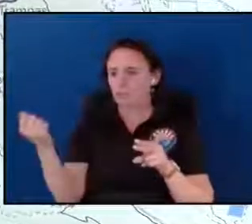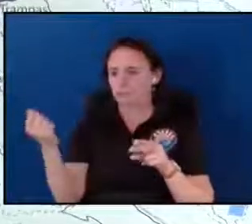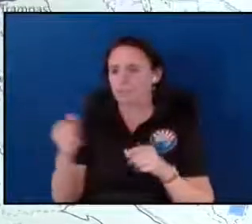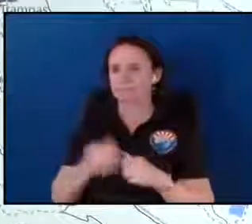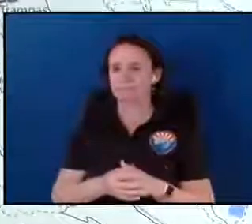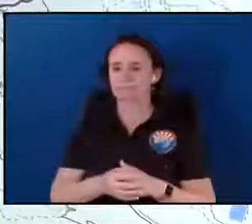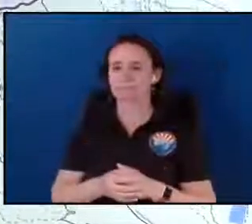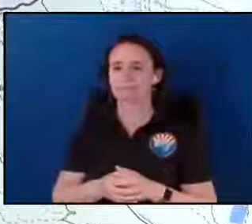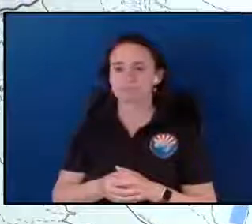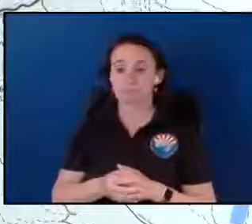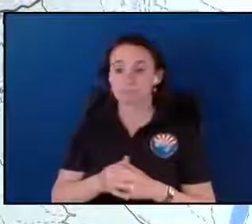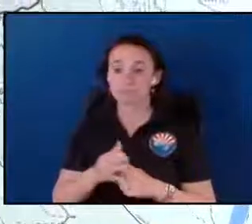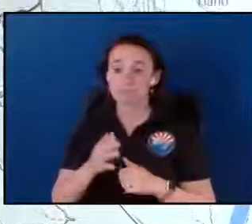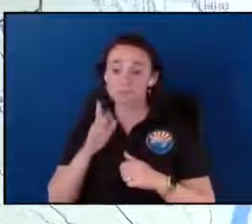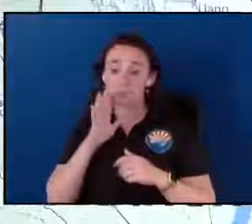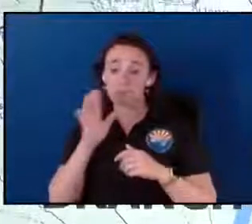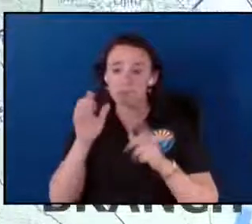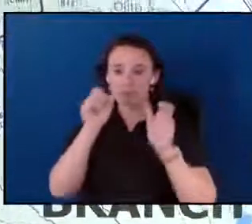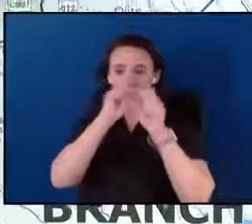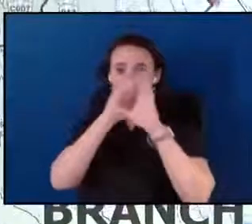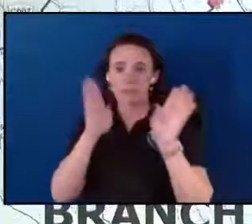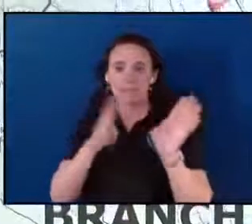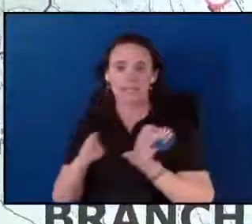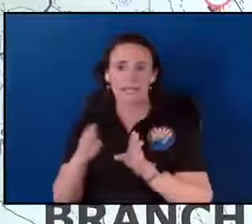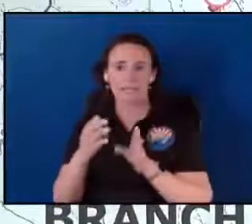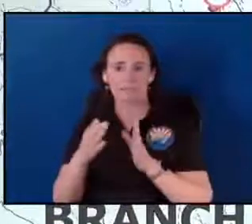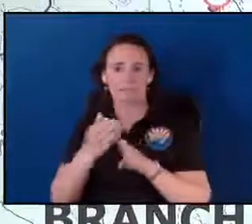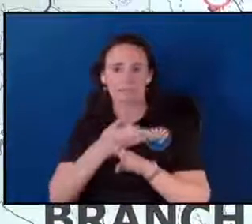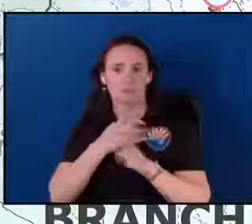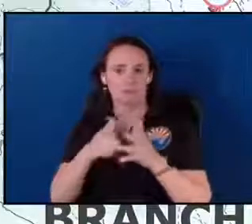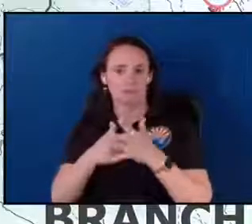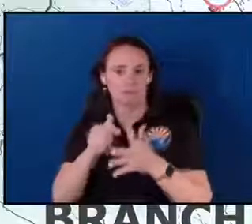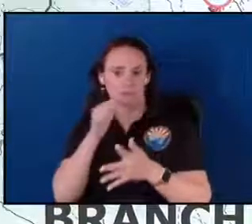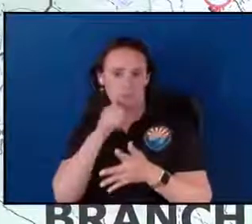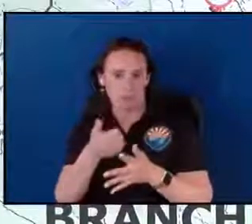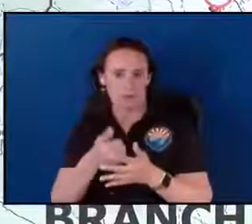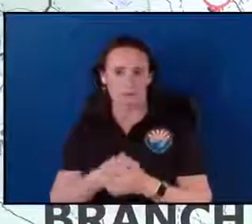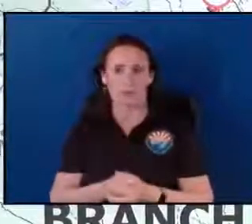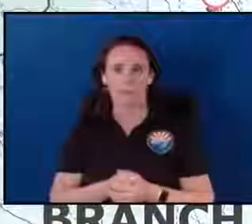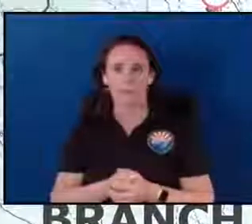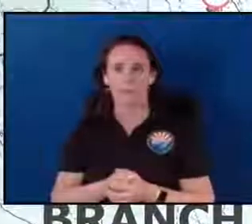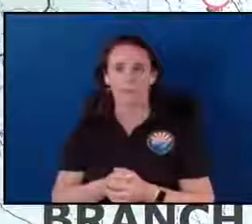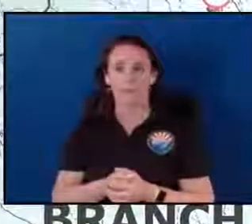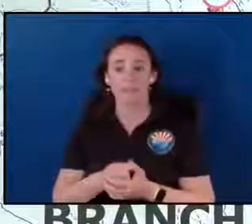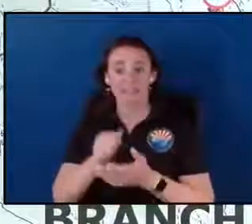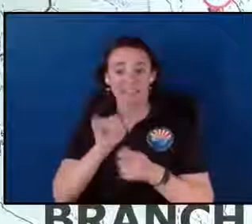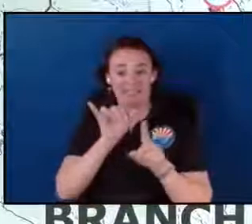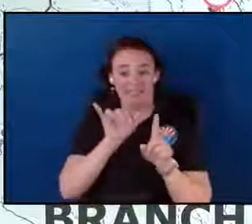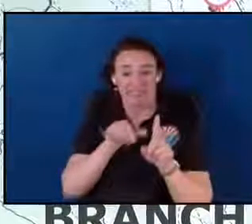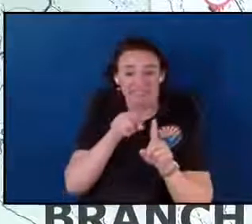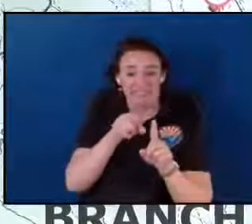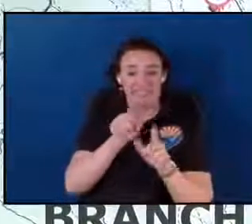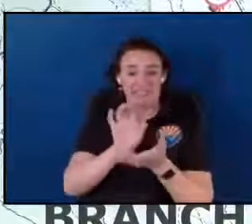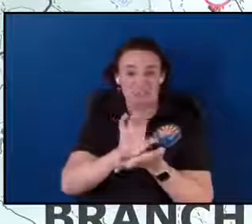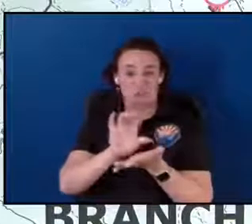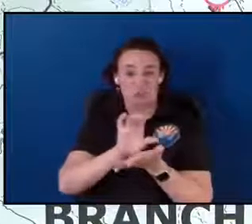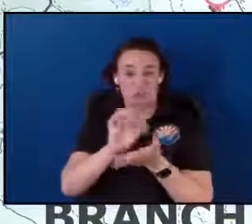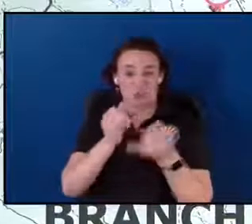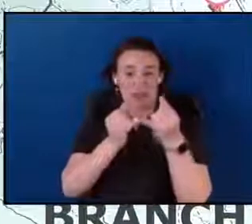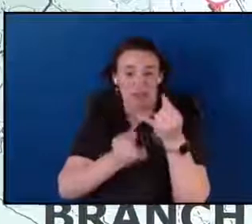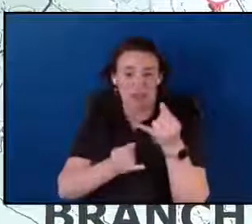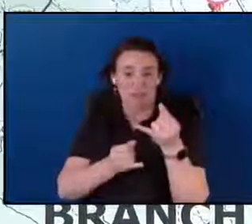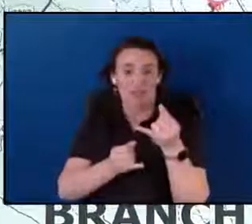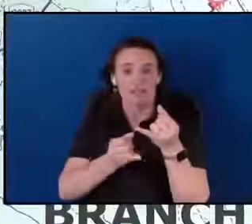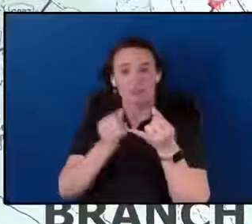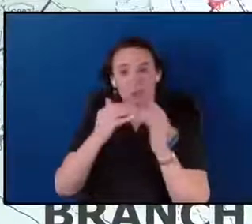tomorrow. Also, this dozer line is, they're about made the corner. We anticipate that by the end of tomorrow, they'll get tied back in where the rock is